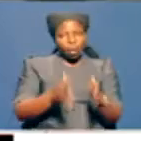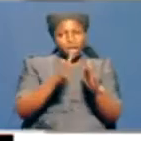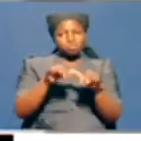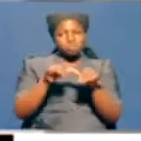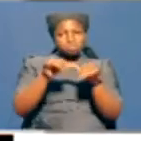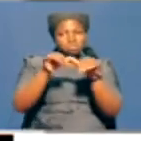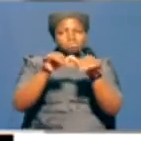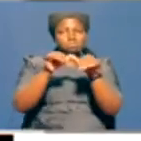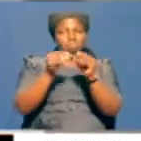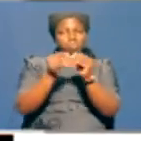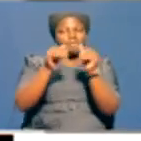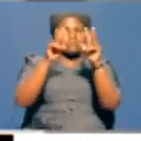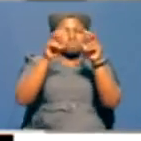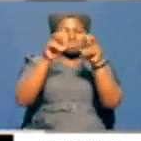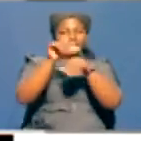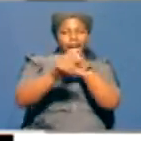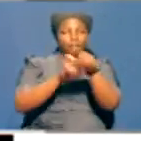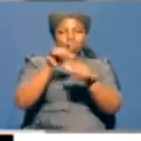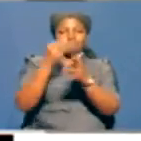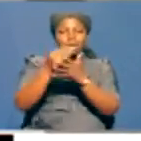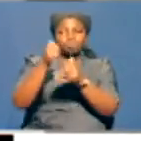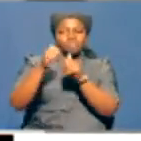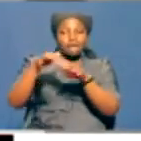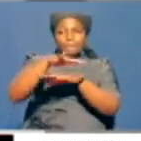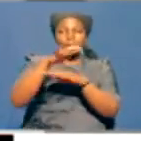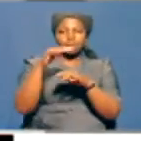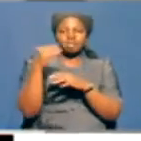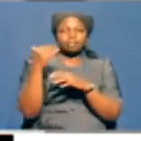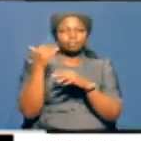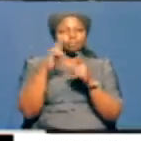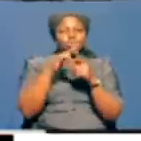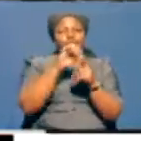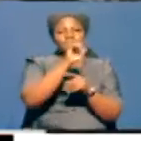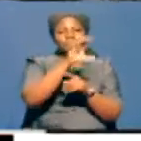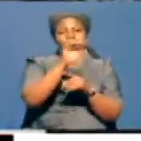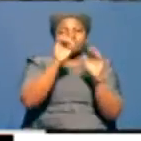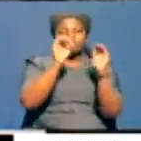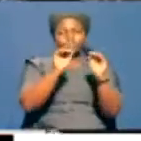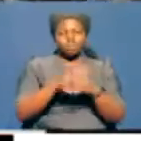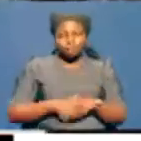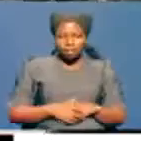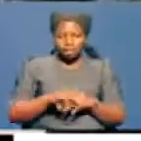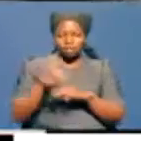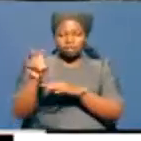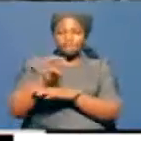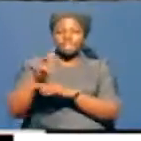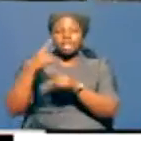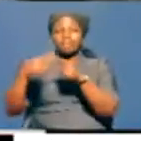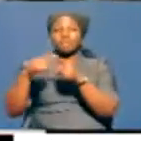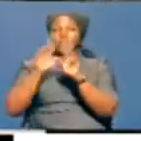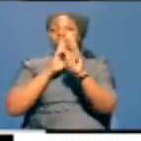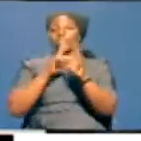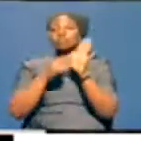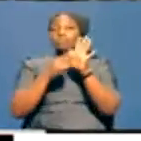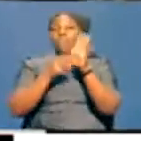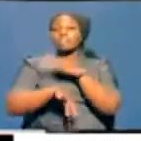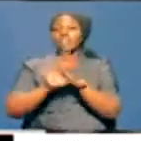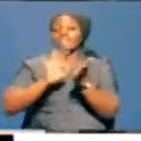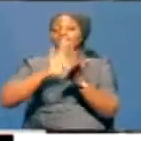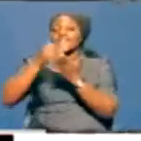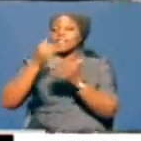employers that seems to be getting out of hand. The latest SACCO Supervision Annual Report shows that non-remitted funds